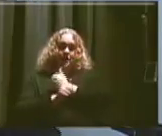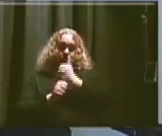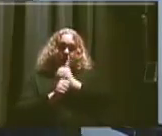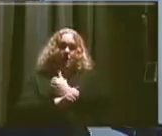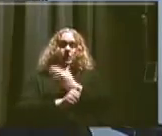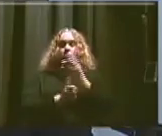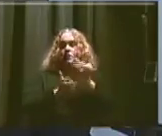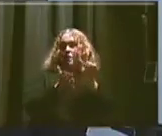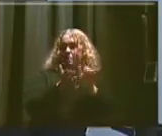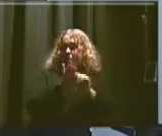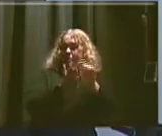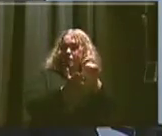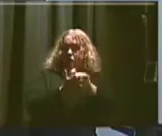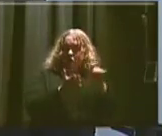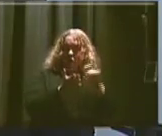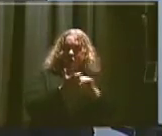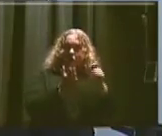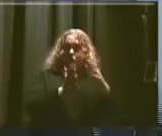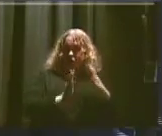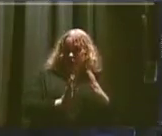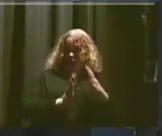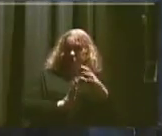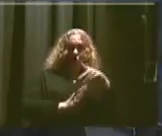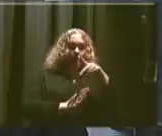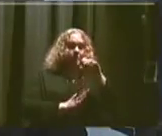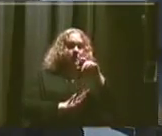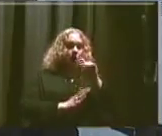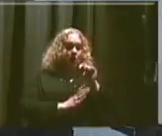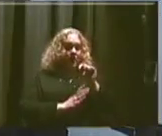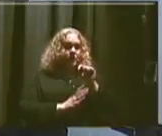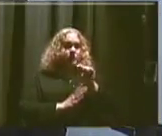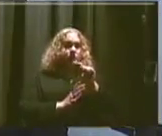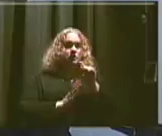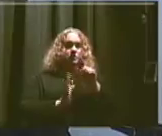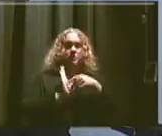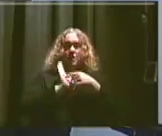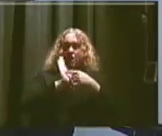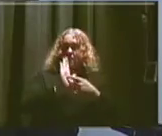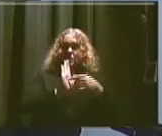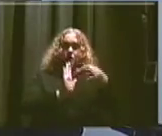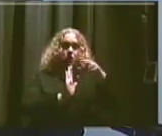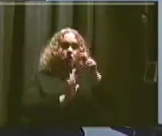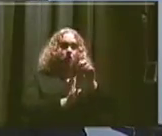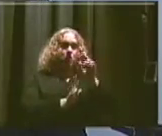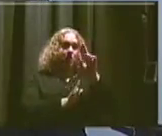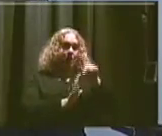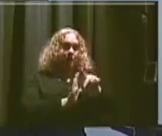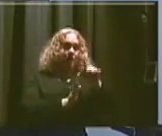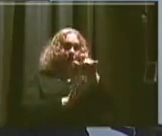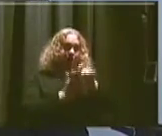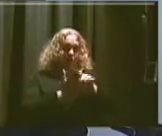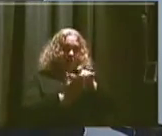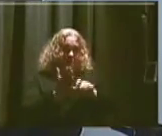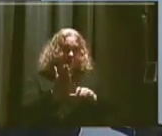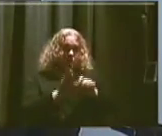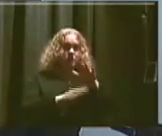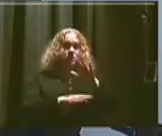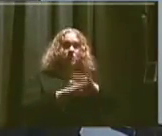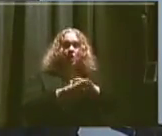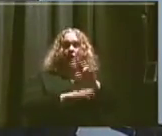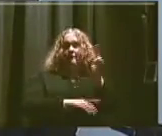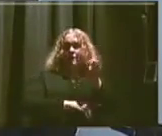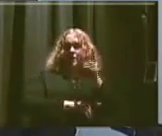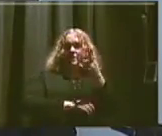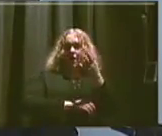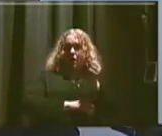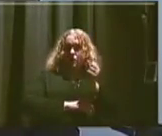Power Fall Edition 2014. She's been featured in the Courier Journal Q Up column. She is a member of our varsity high school softball